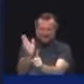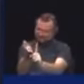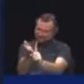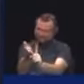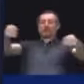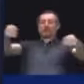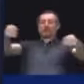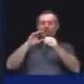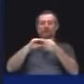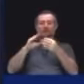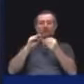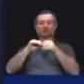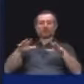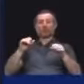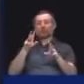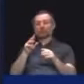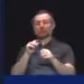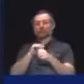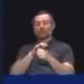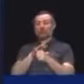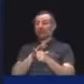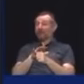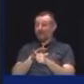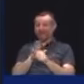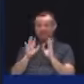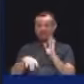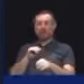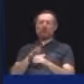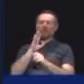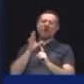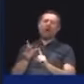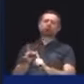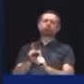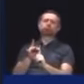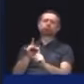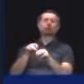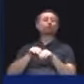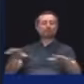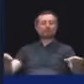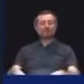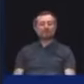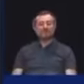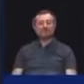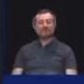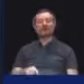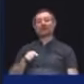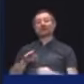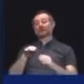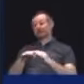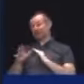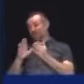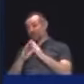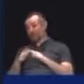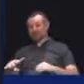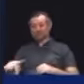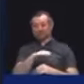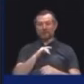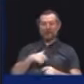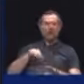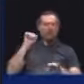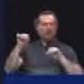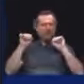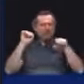drive them, and we have to get in those communities, and we have to knock on those doors, and we have to convince